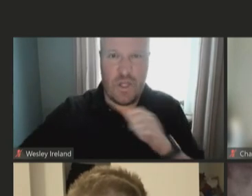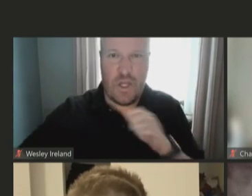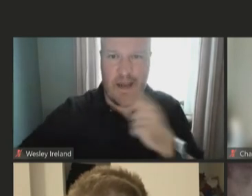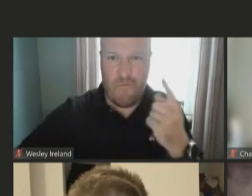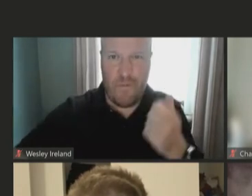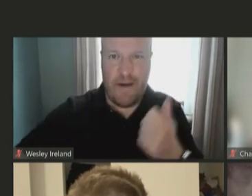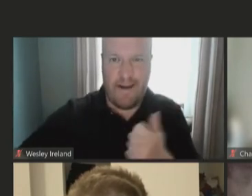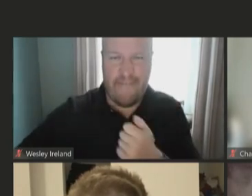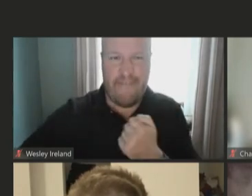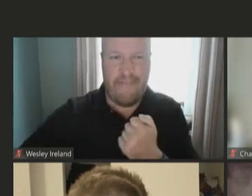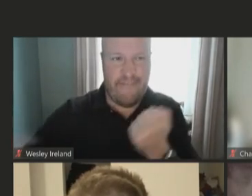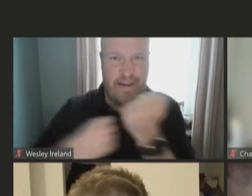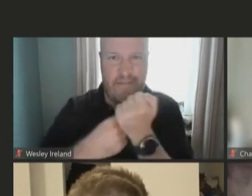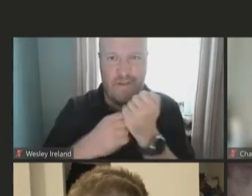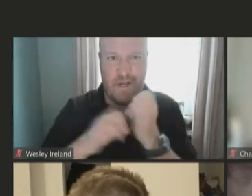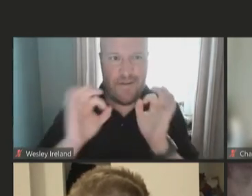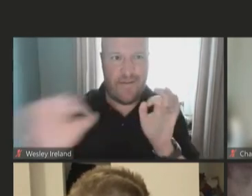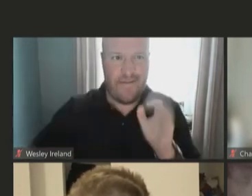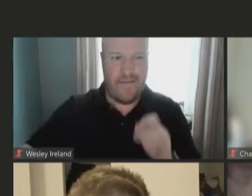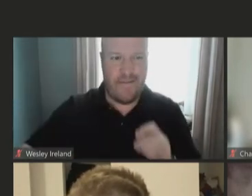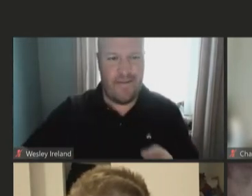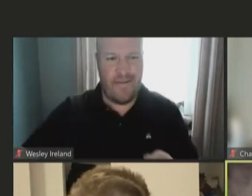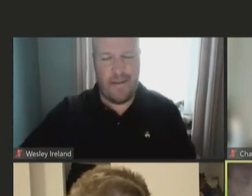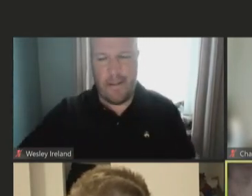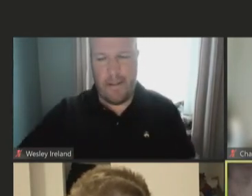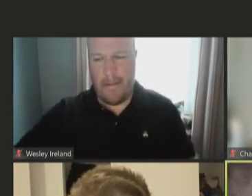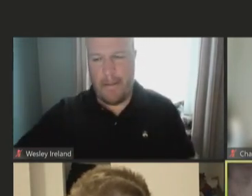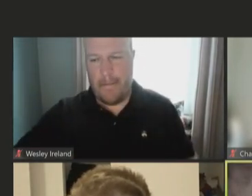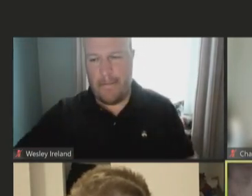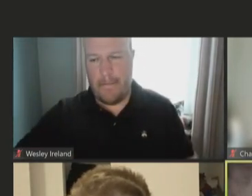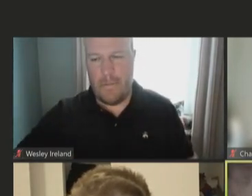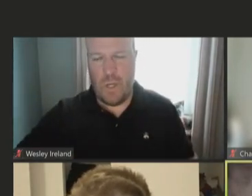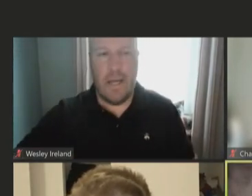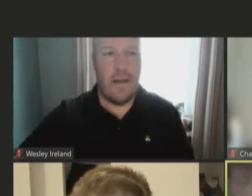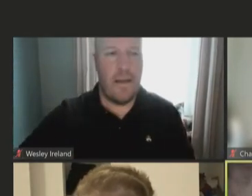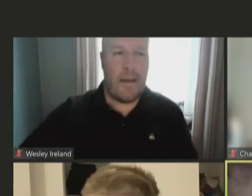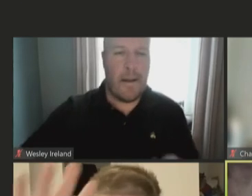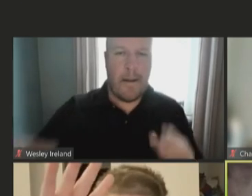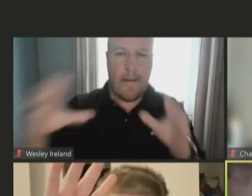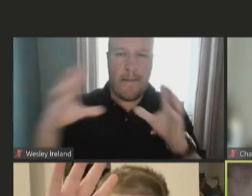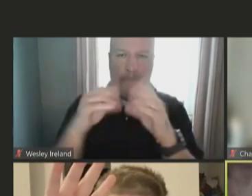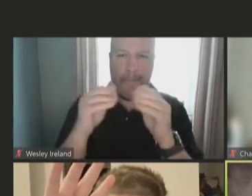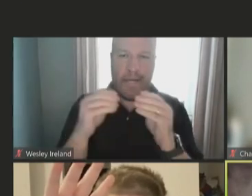Both sides second. Okay. All in favor?